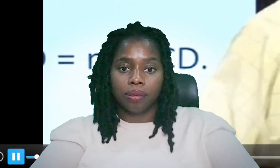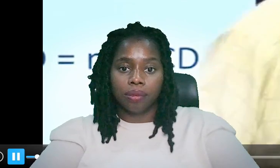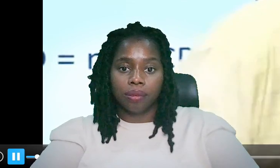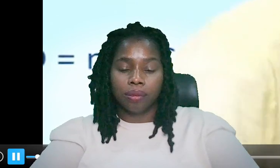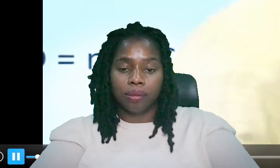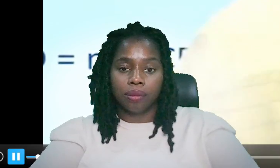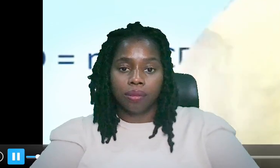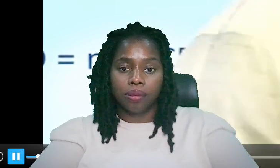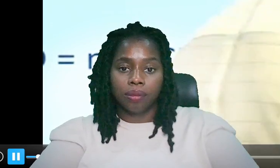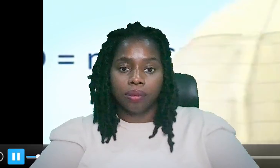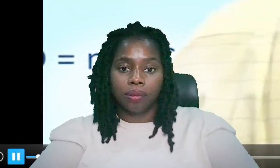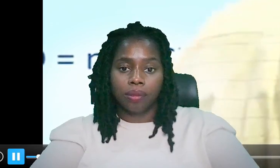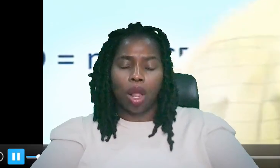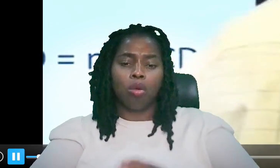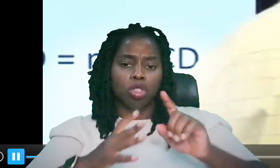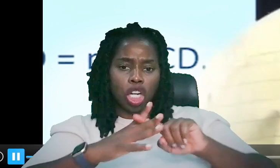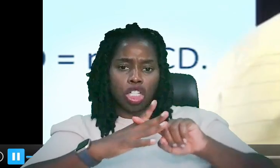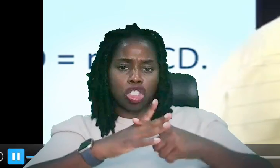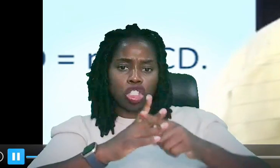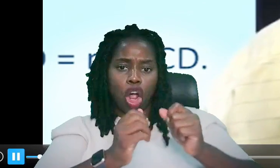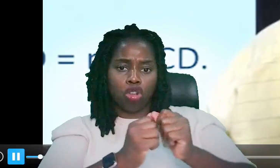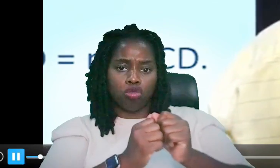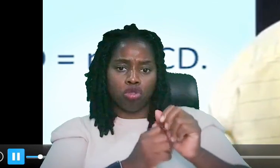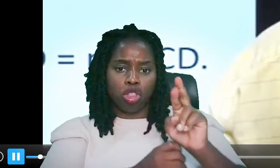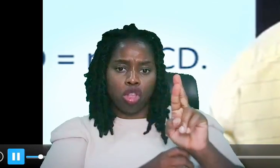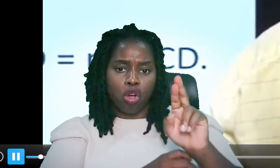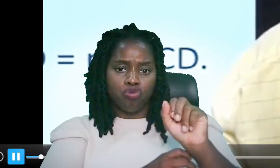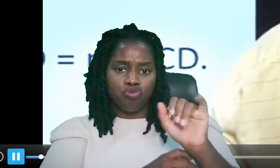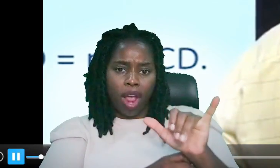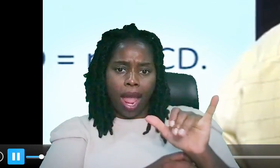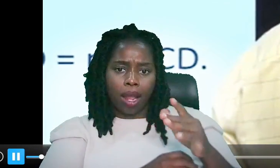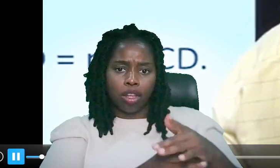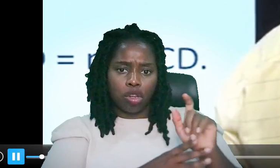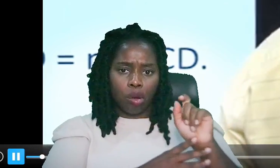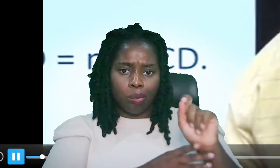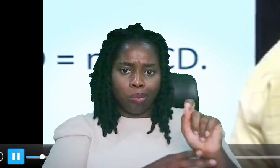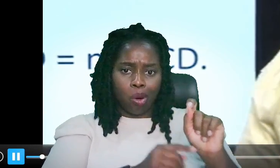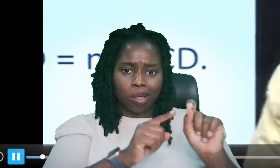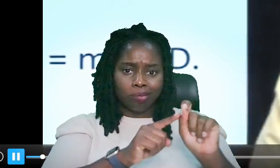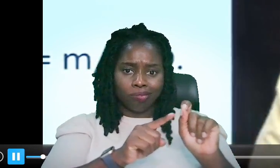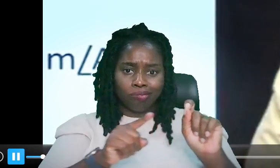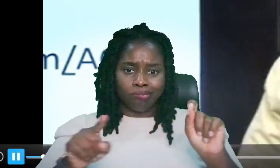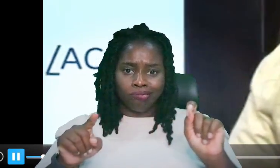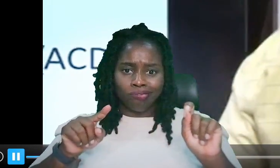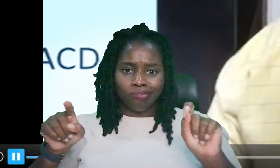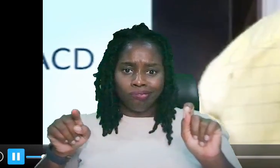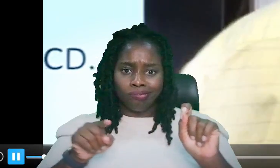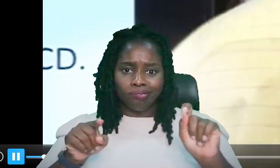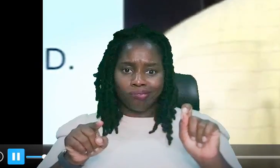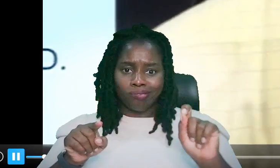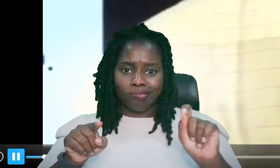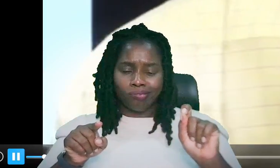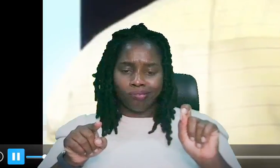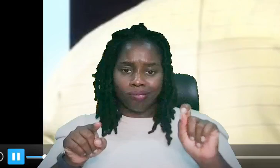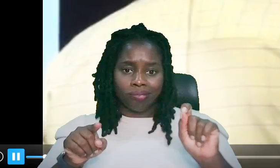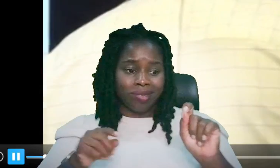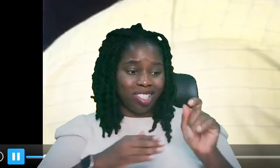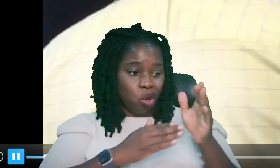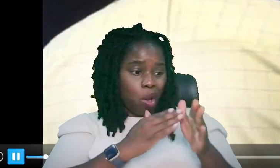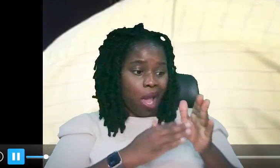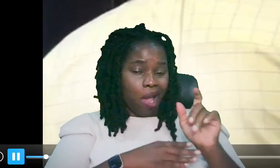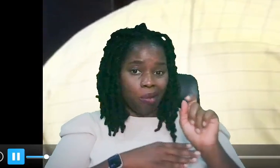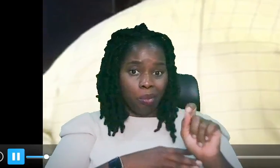Okay, let's start with a ray. And let's say that this ray has its end point at